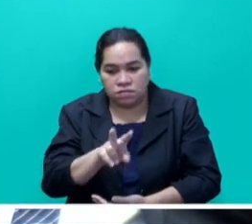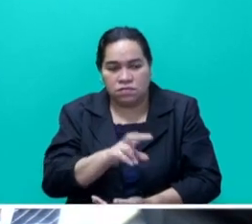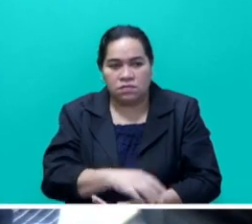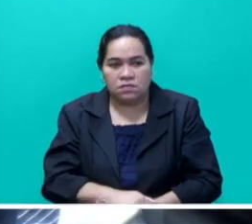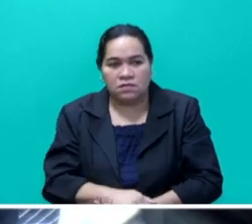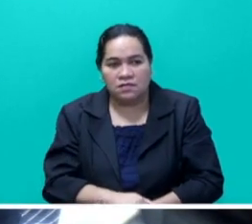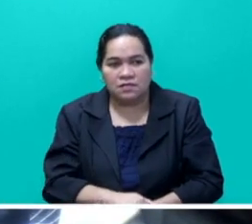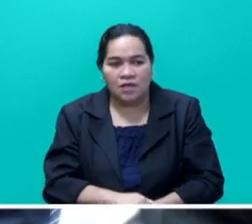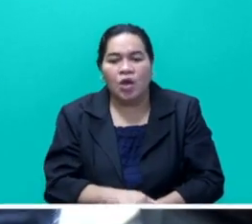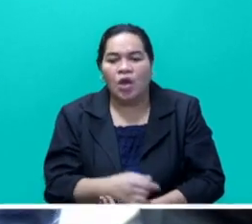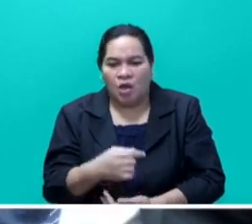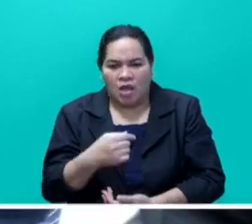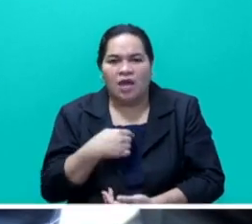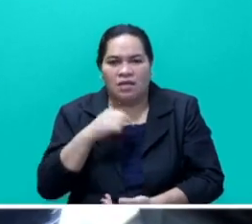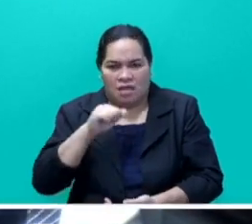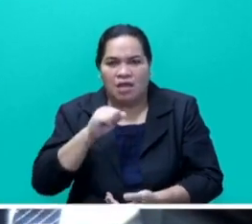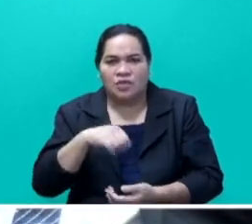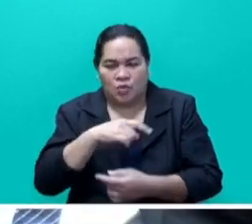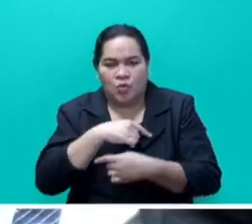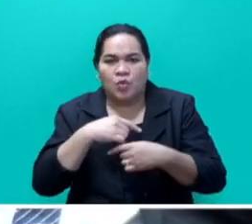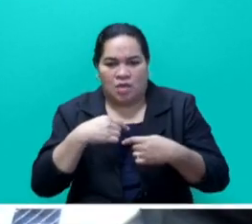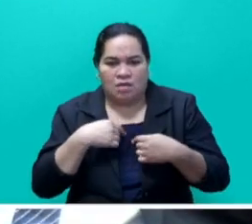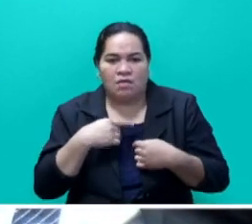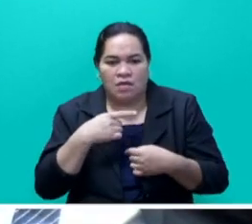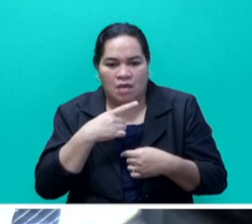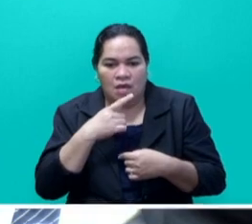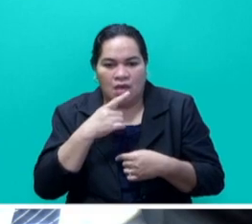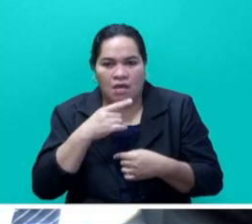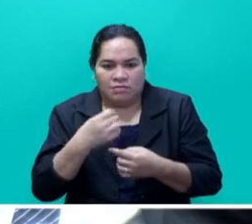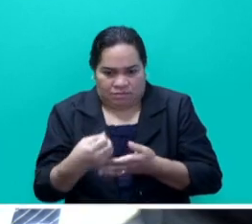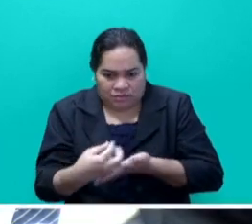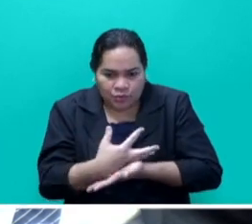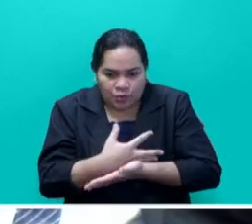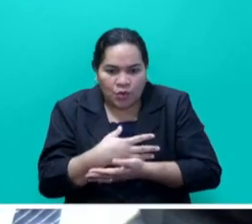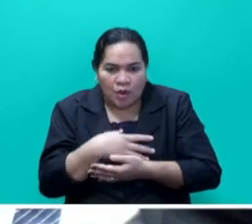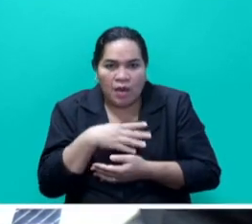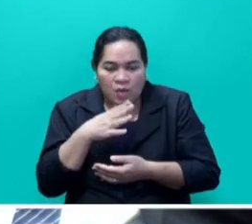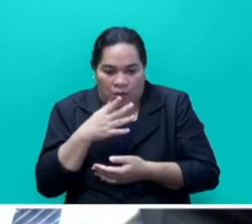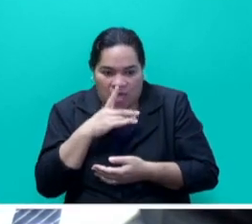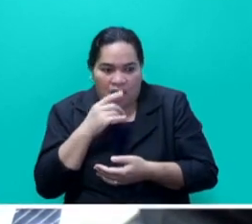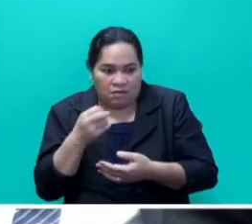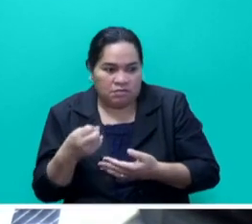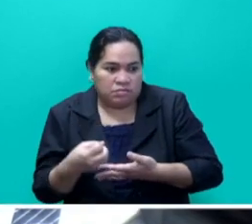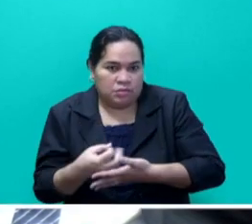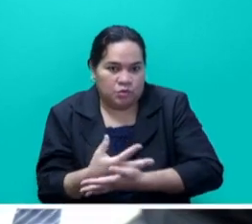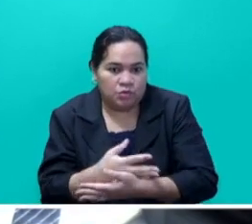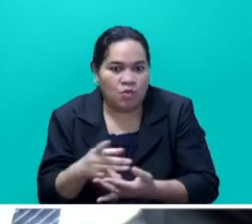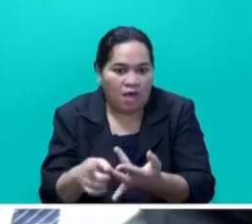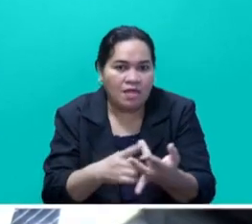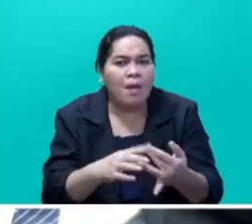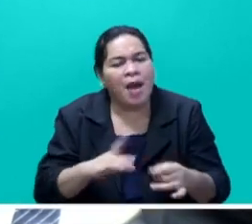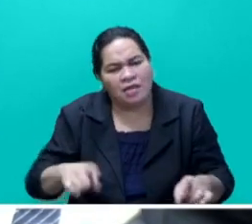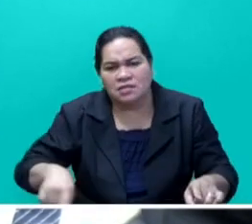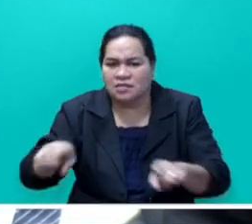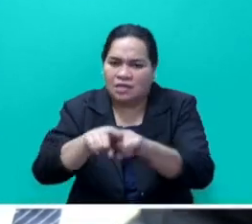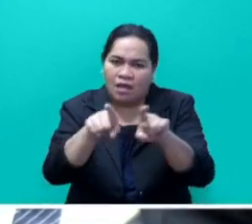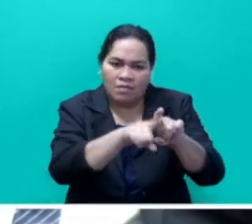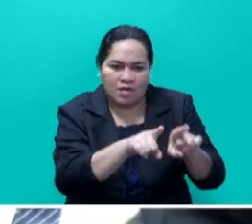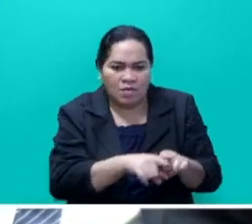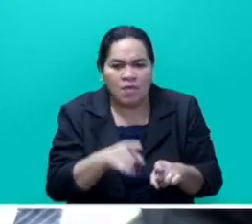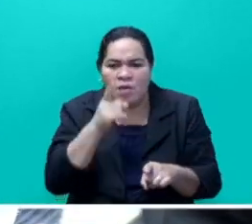as a carrier, and of course the possibility of spreading the disease. But that's for everybody, particularly in the red